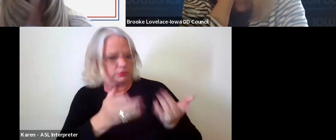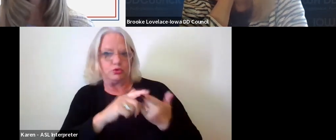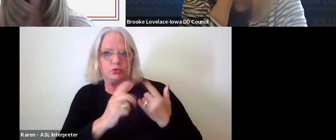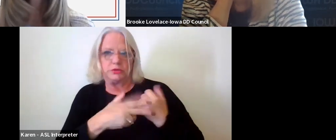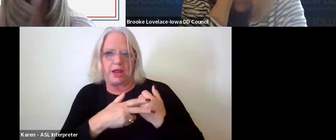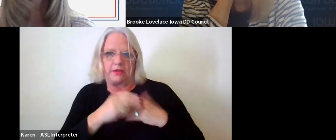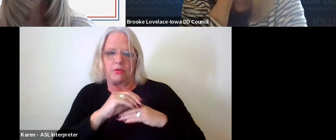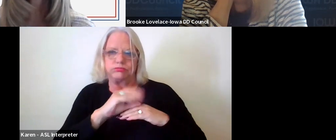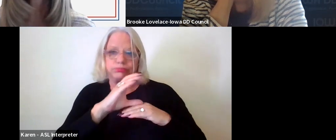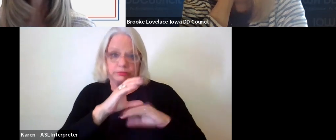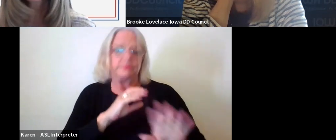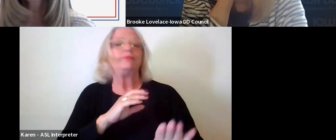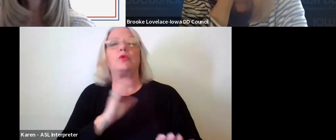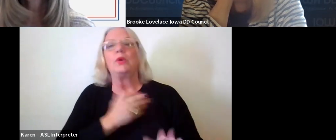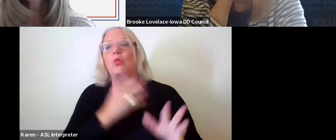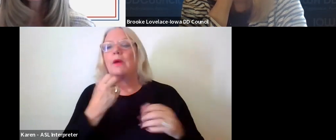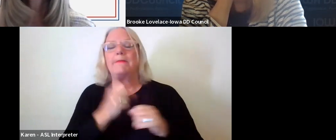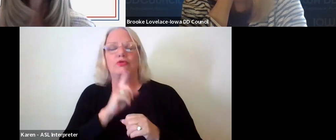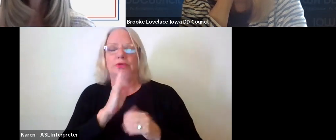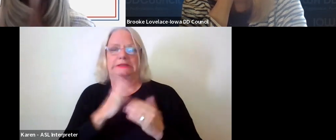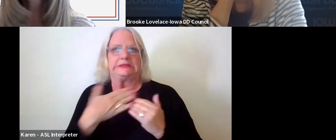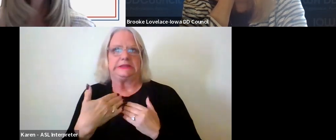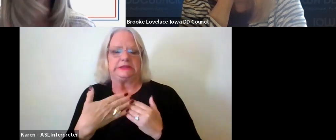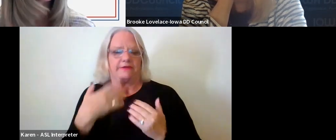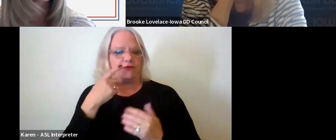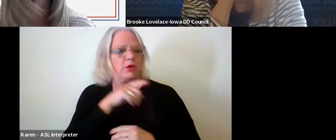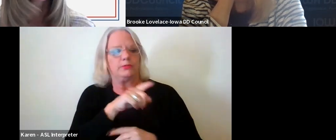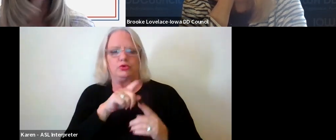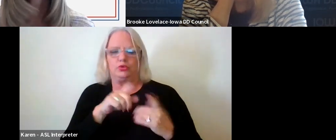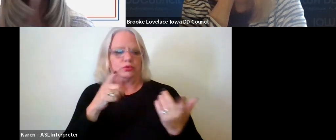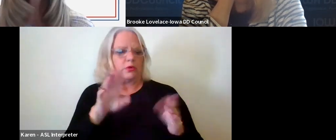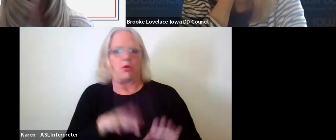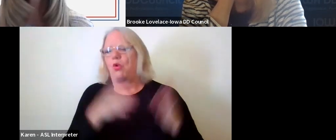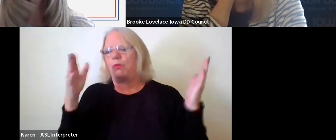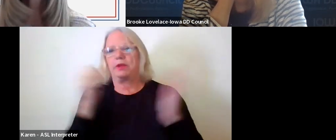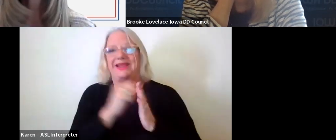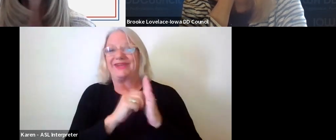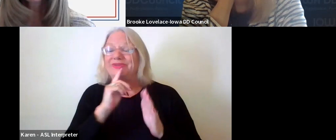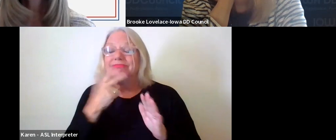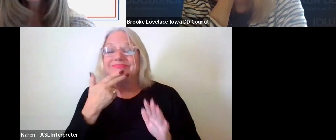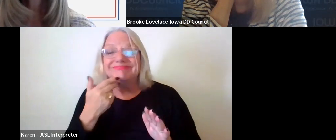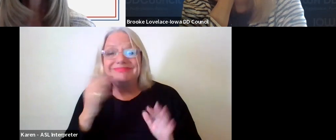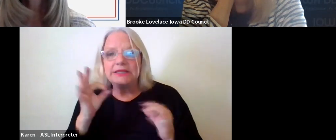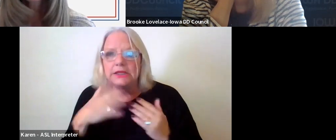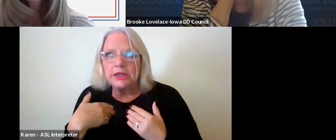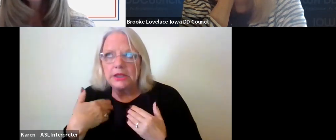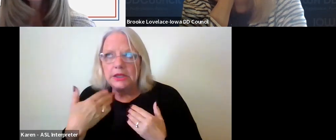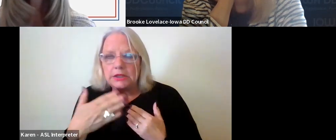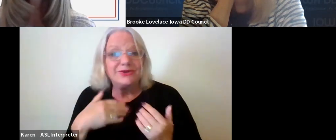we wanted to do was make it easy to get in the door. So you can open an account with as little as